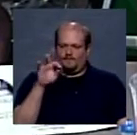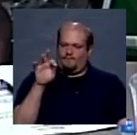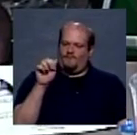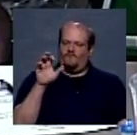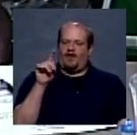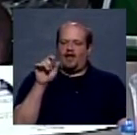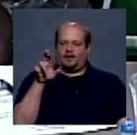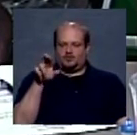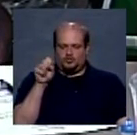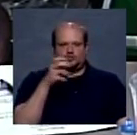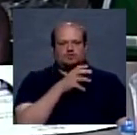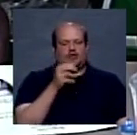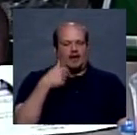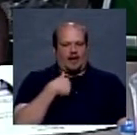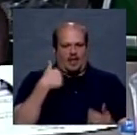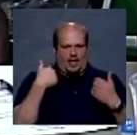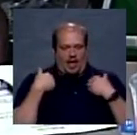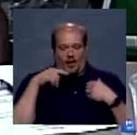have, you know,